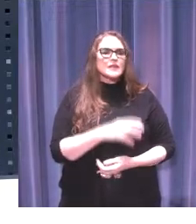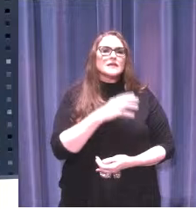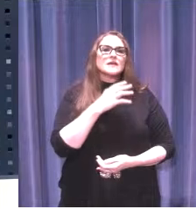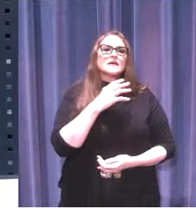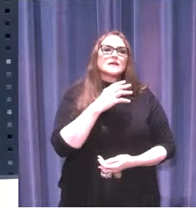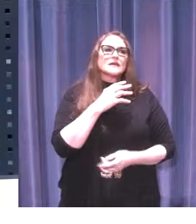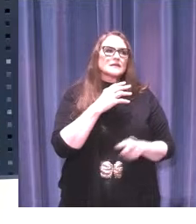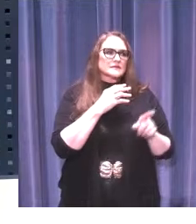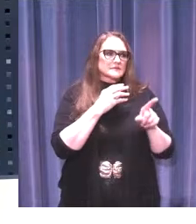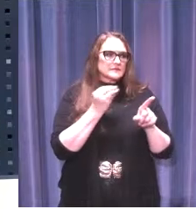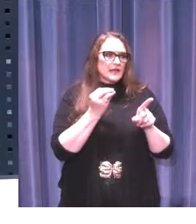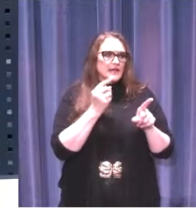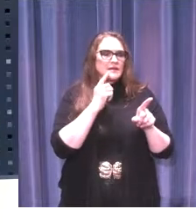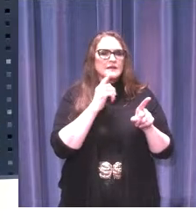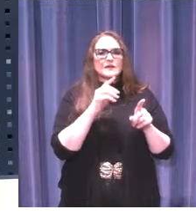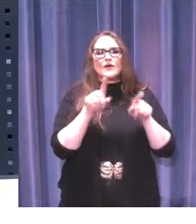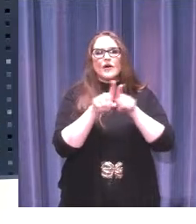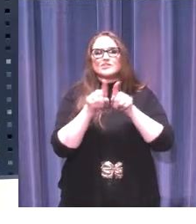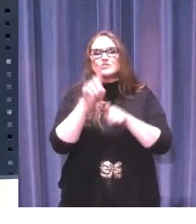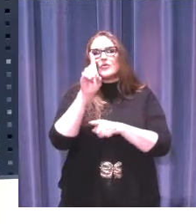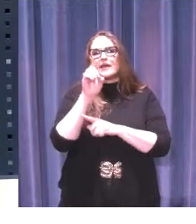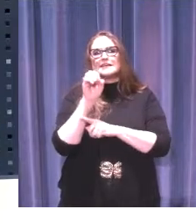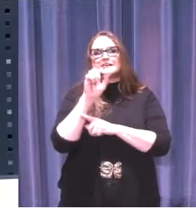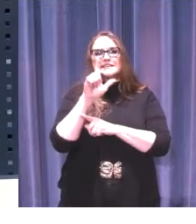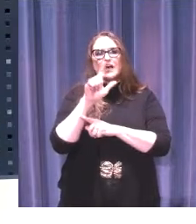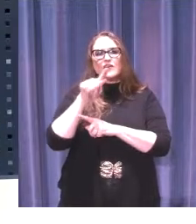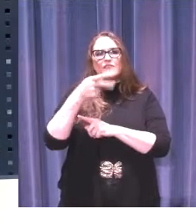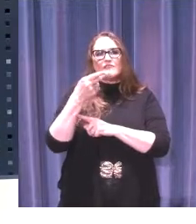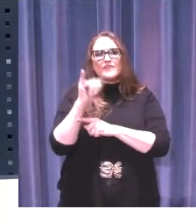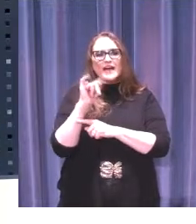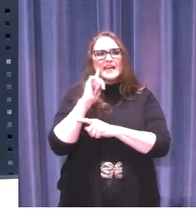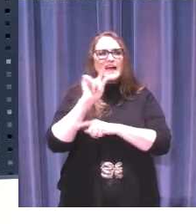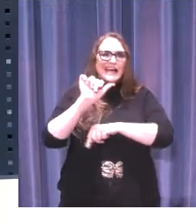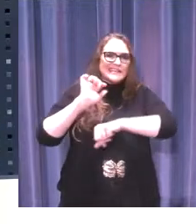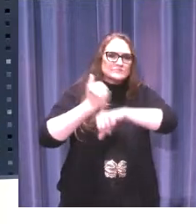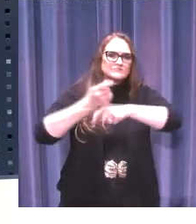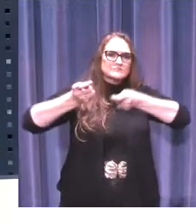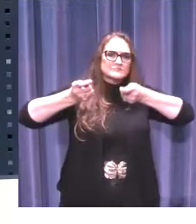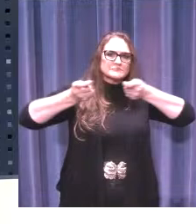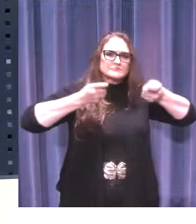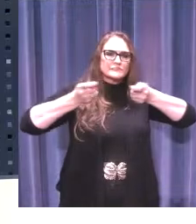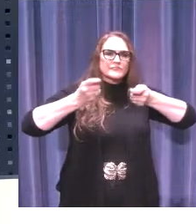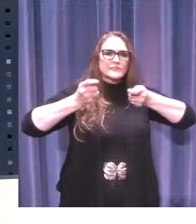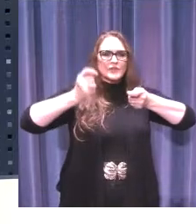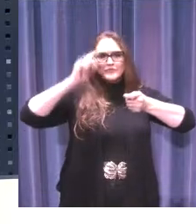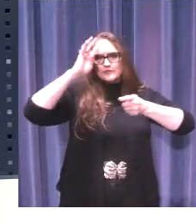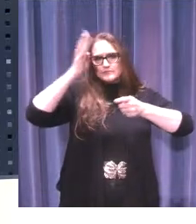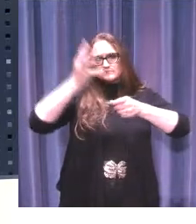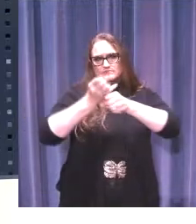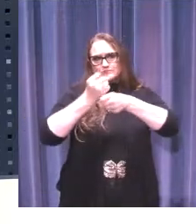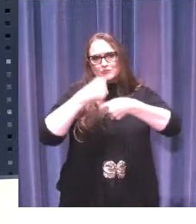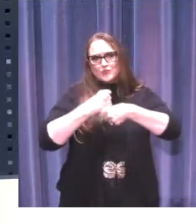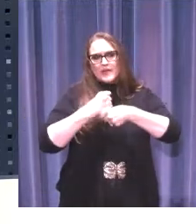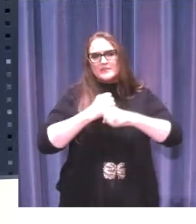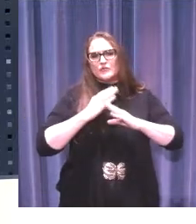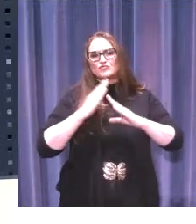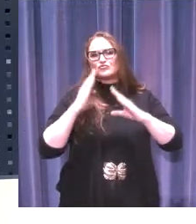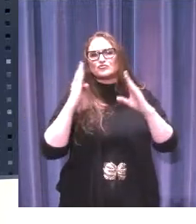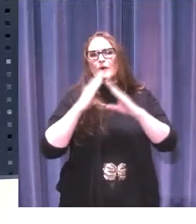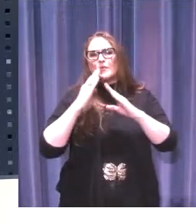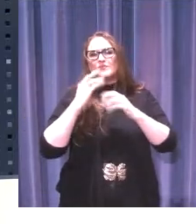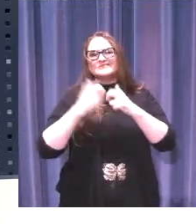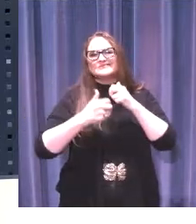And also while at Delphi, I spearheaded the creation of a troubled customer oversight